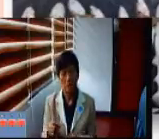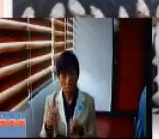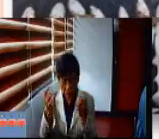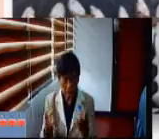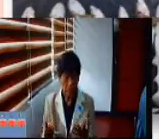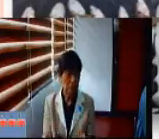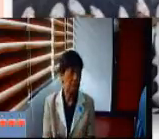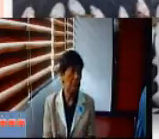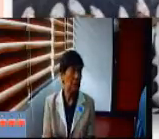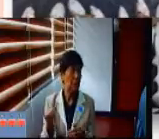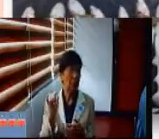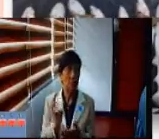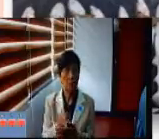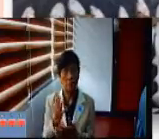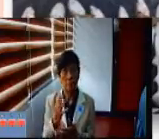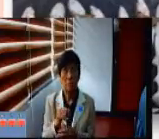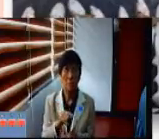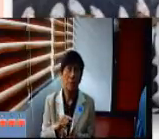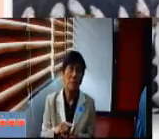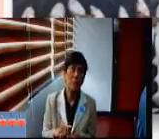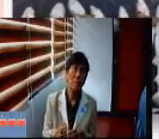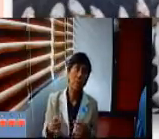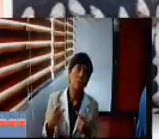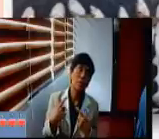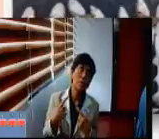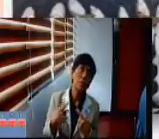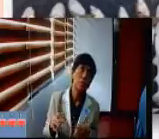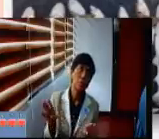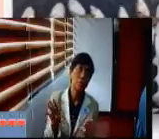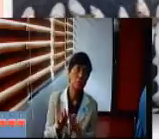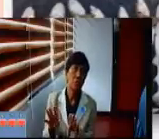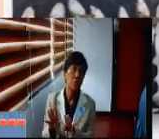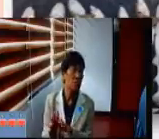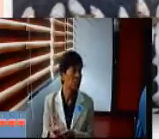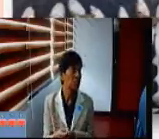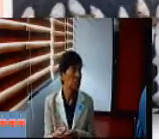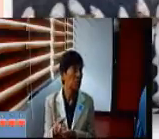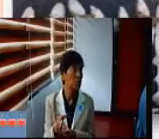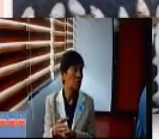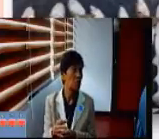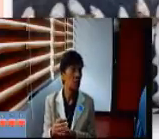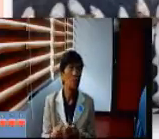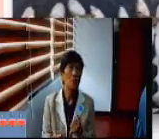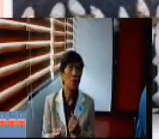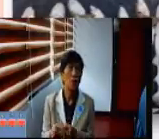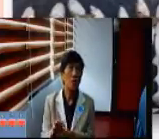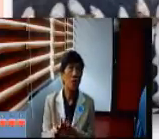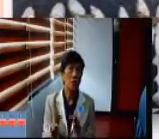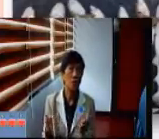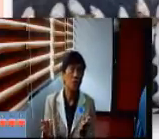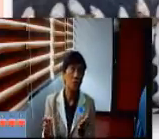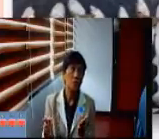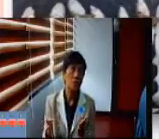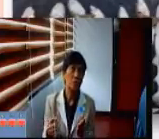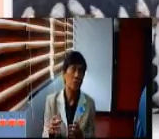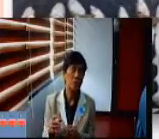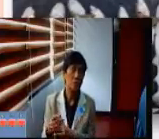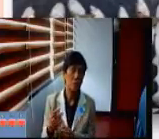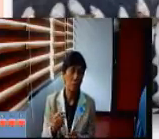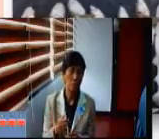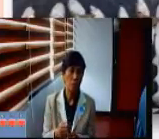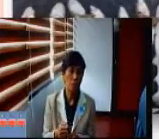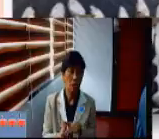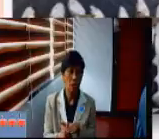kabi-kabila yung ating pagsasara ng fishing to sustain this. Sharks and rays, a lot of species are being